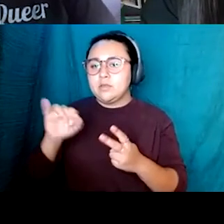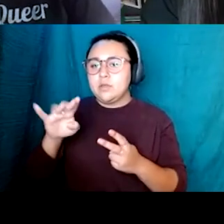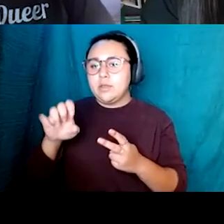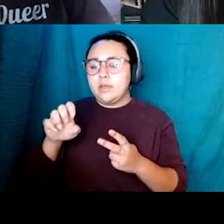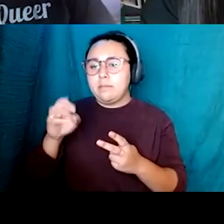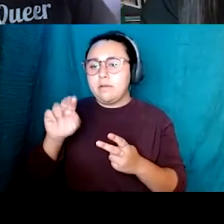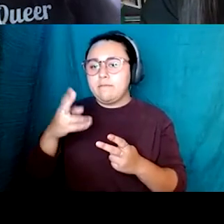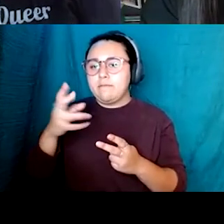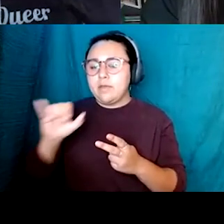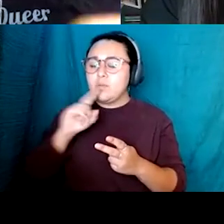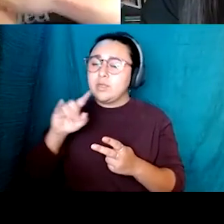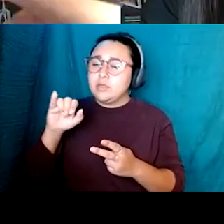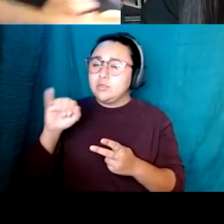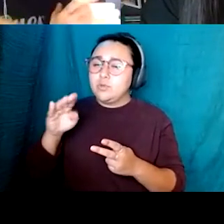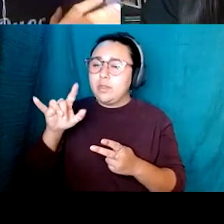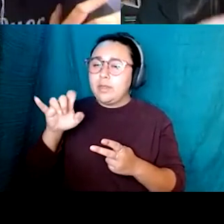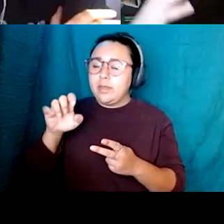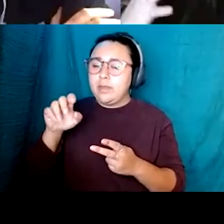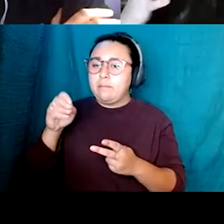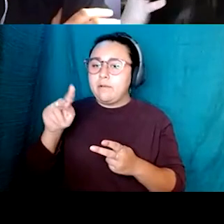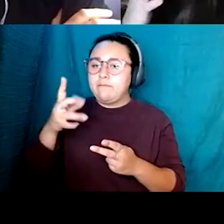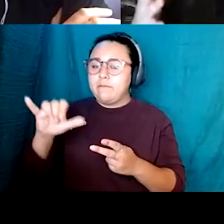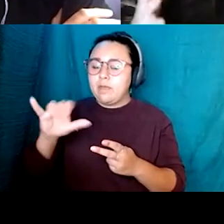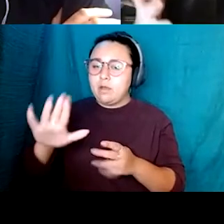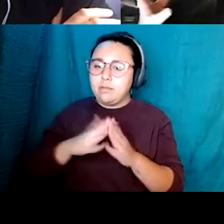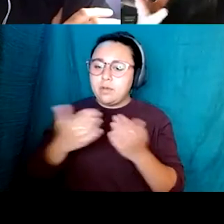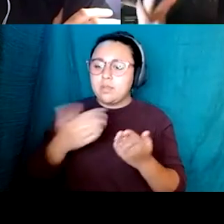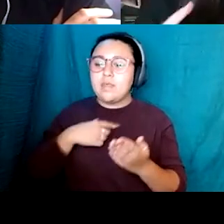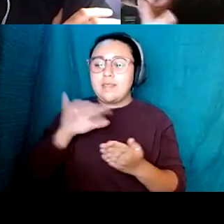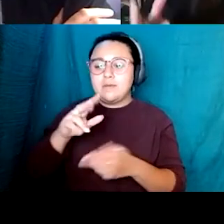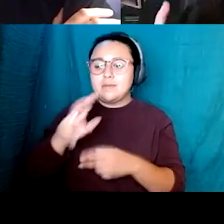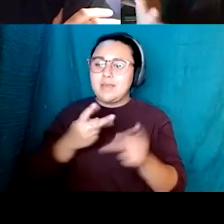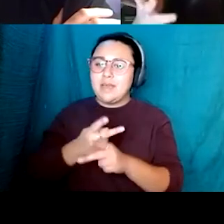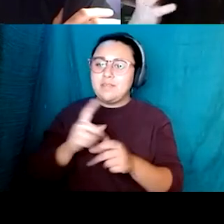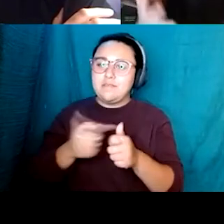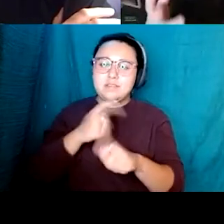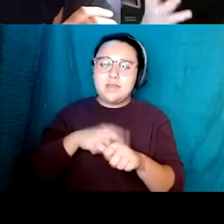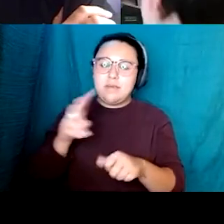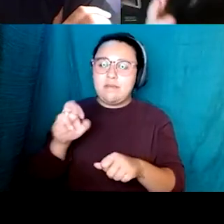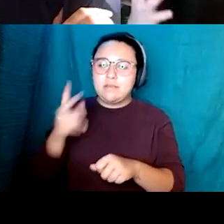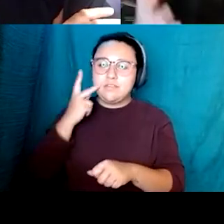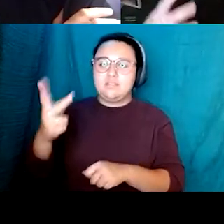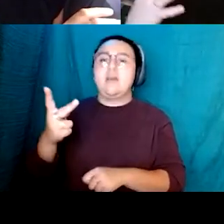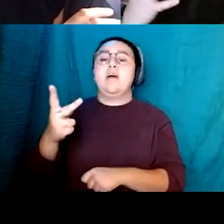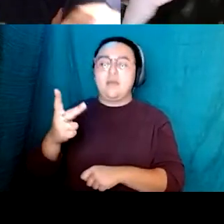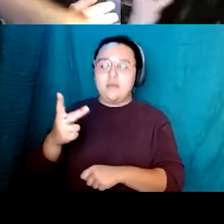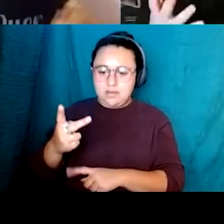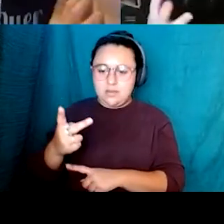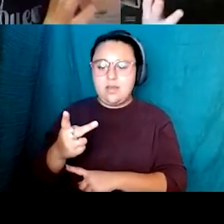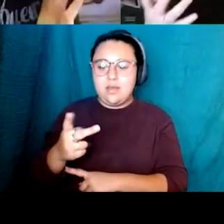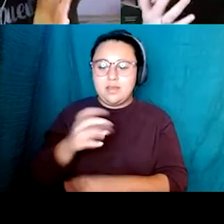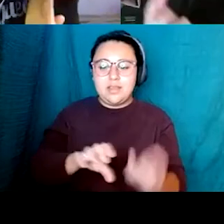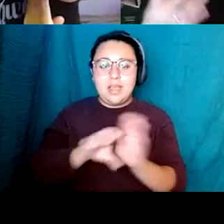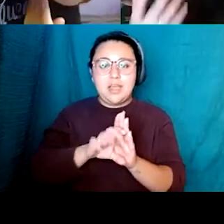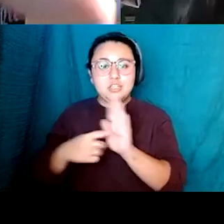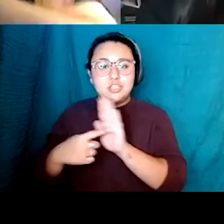Really, Julie Murphy's books, really that was just like kind of the first time I ever really saw fat characters being